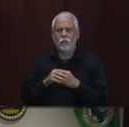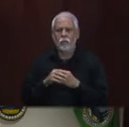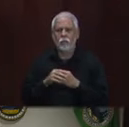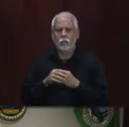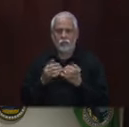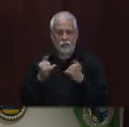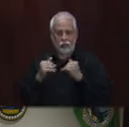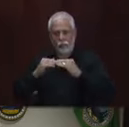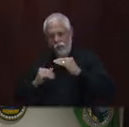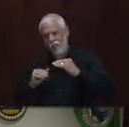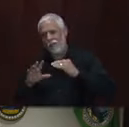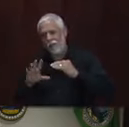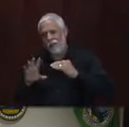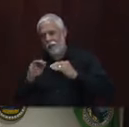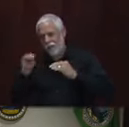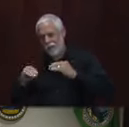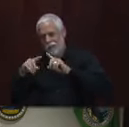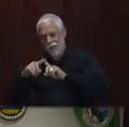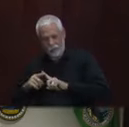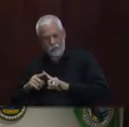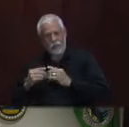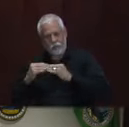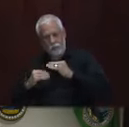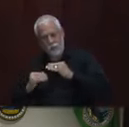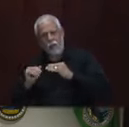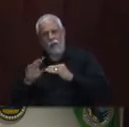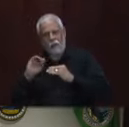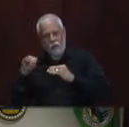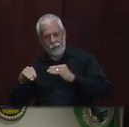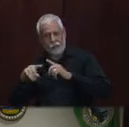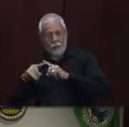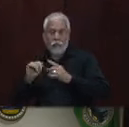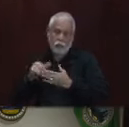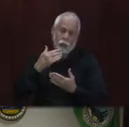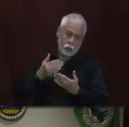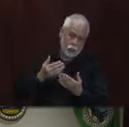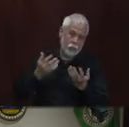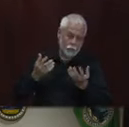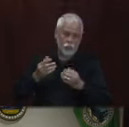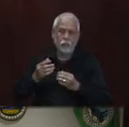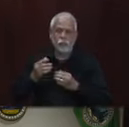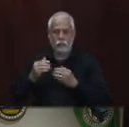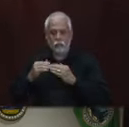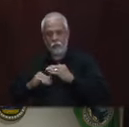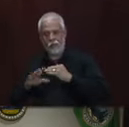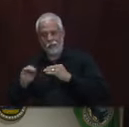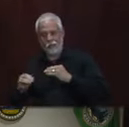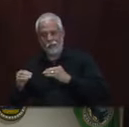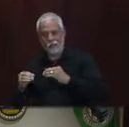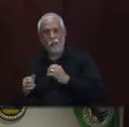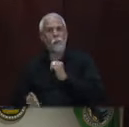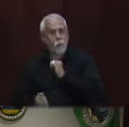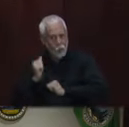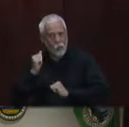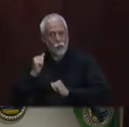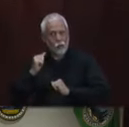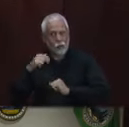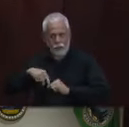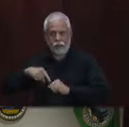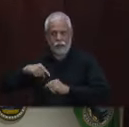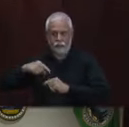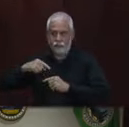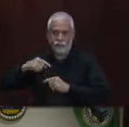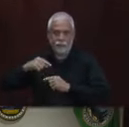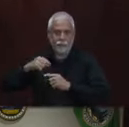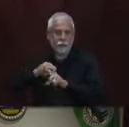We're still below the 5% positivity rate, which is good. We've been below 5% throughout most of this whole